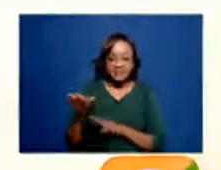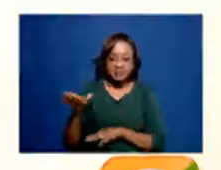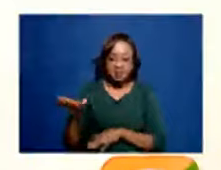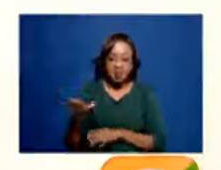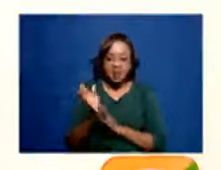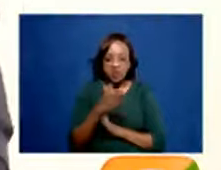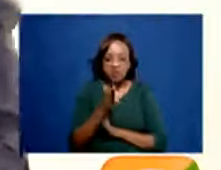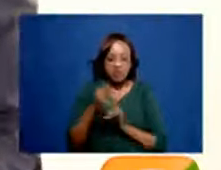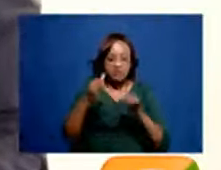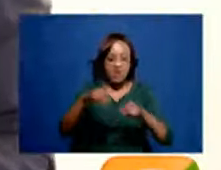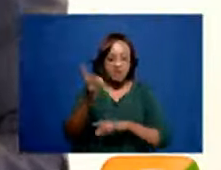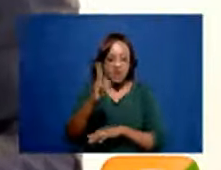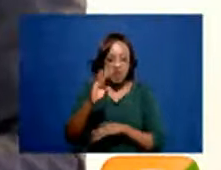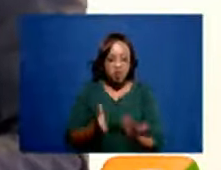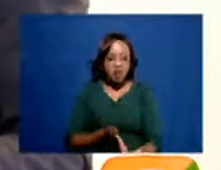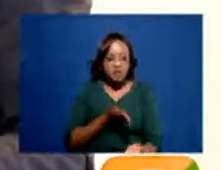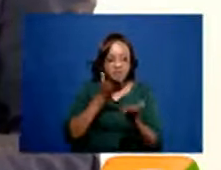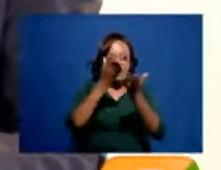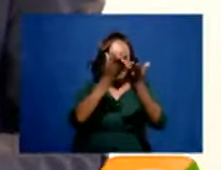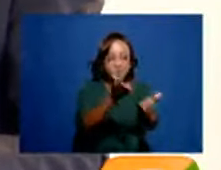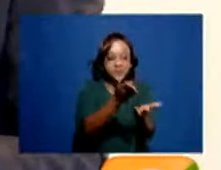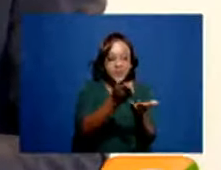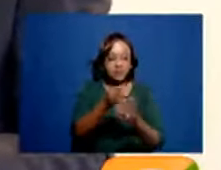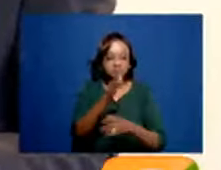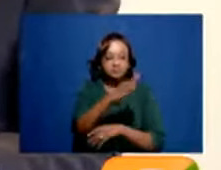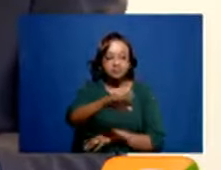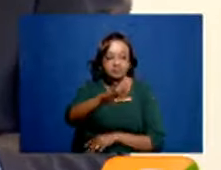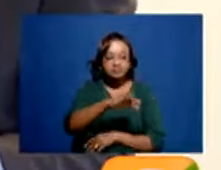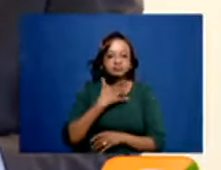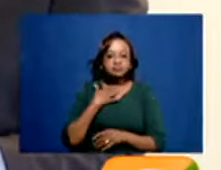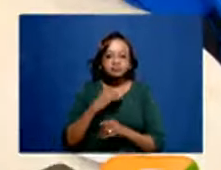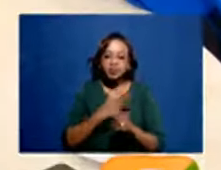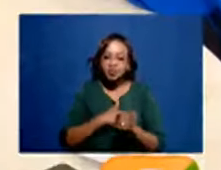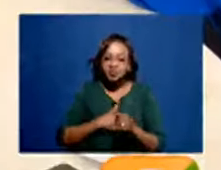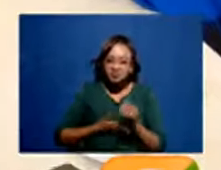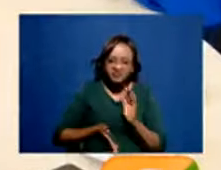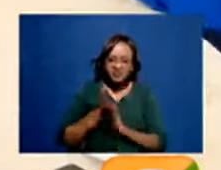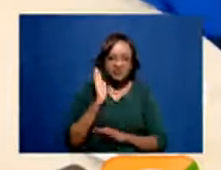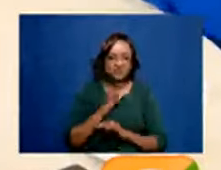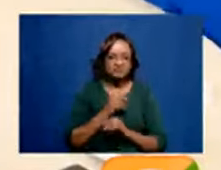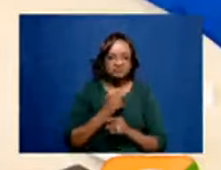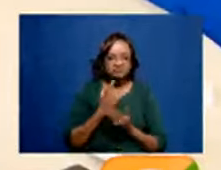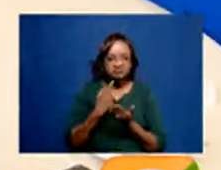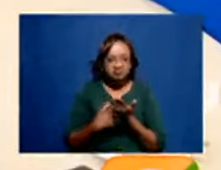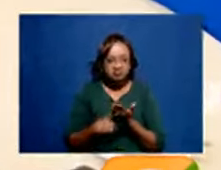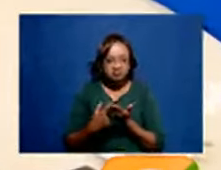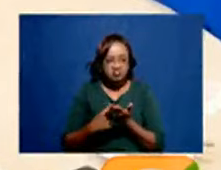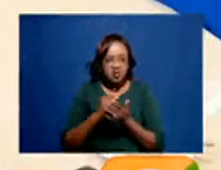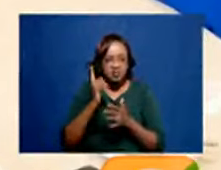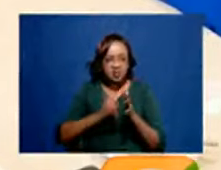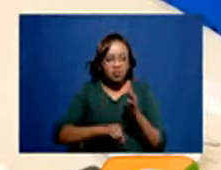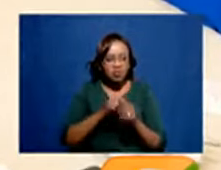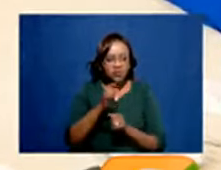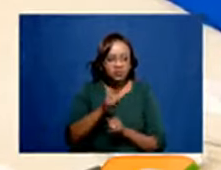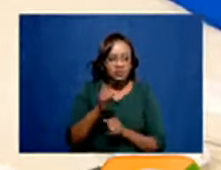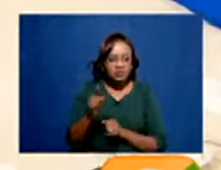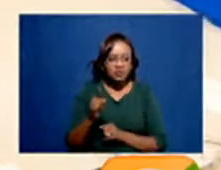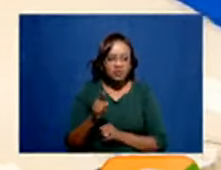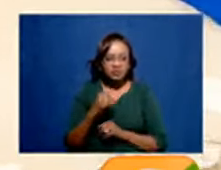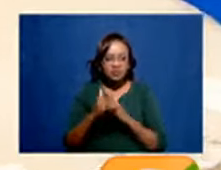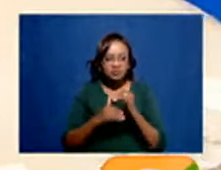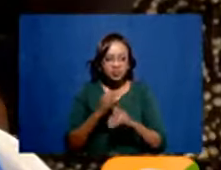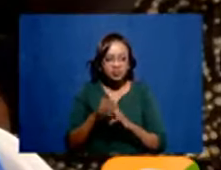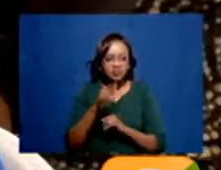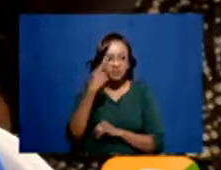Nairobi, presented a petition in Parliament seeking an immediate inquiry into what they describe as the proliferation of